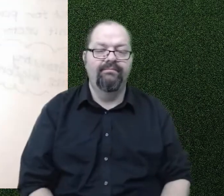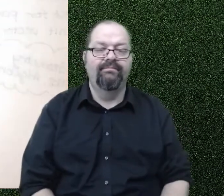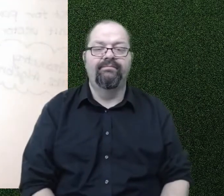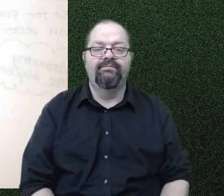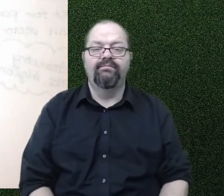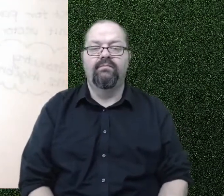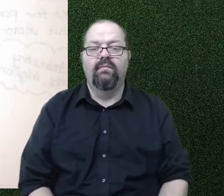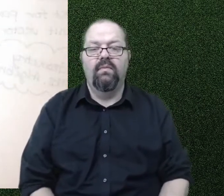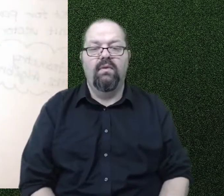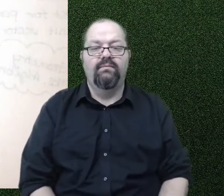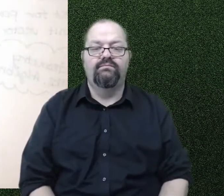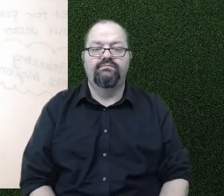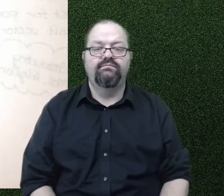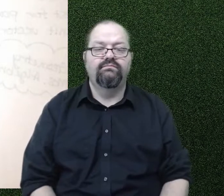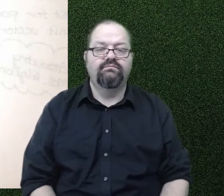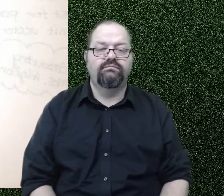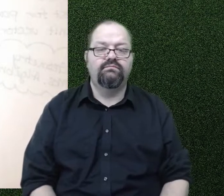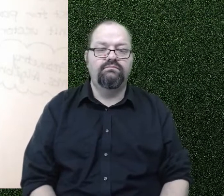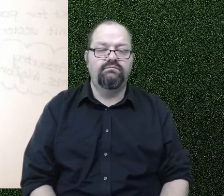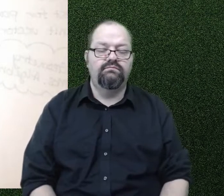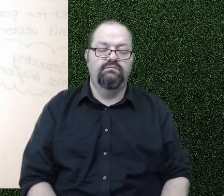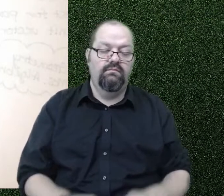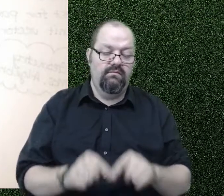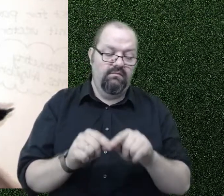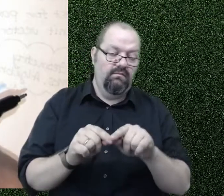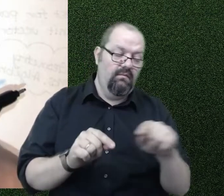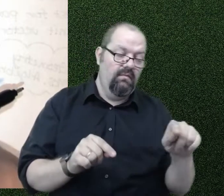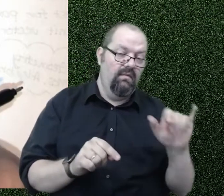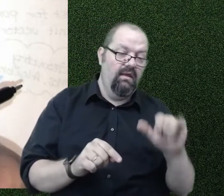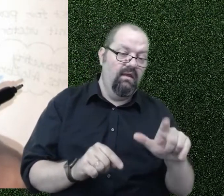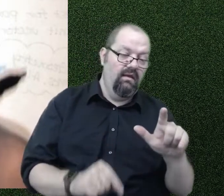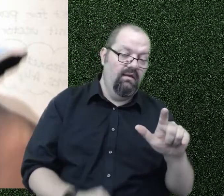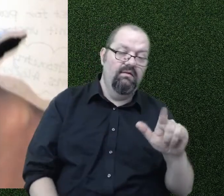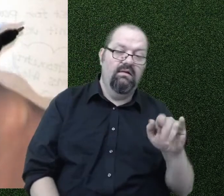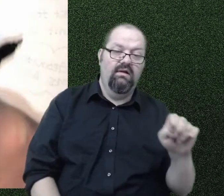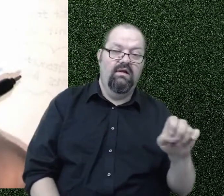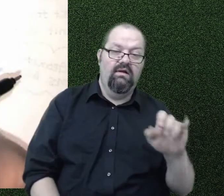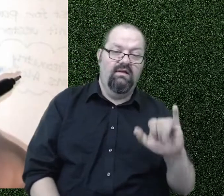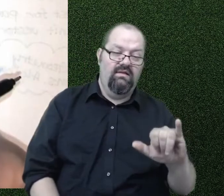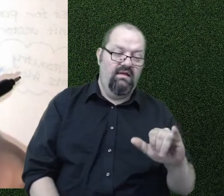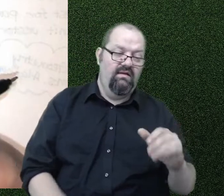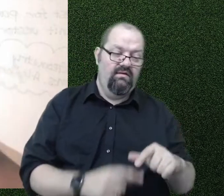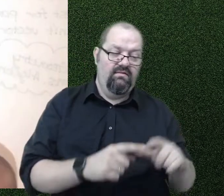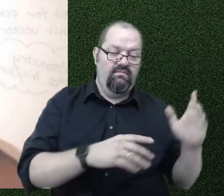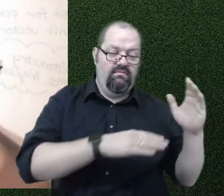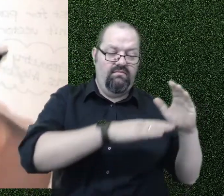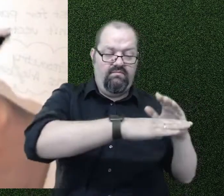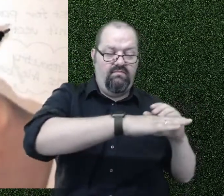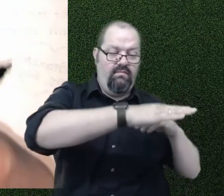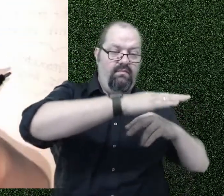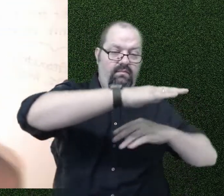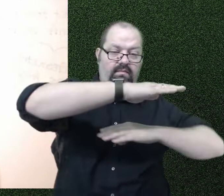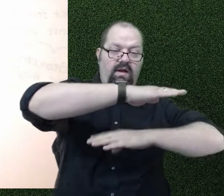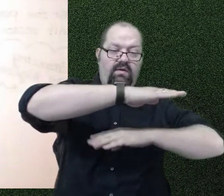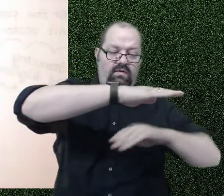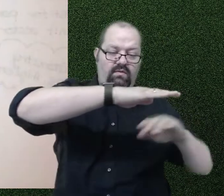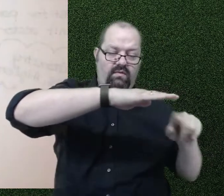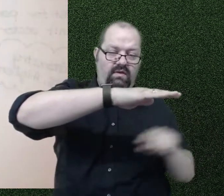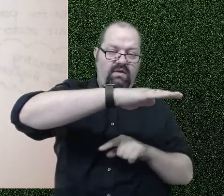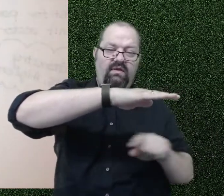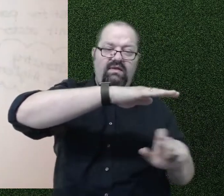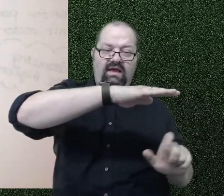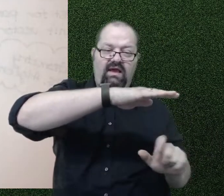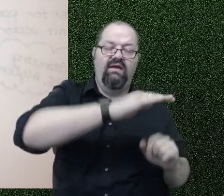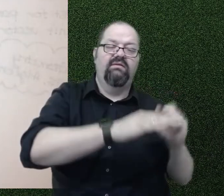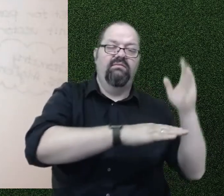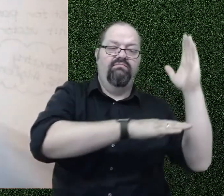I draw a line segment or a dotted line that's parallel to the x-axis and another one that's parallel to the y-axis. It's giving me this little triangle.